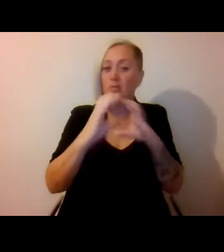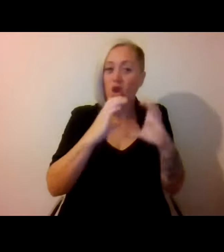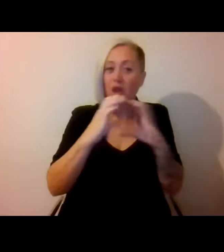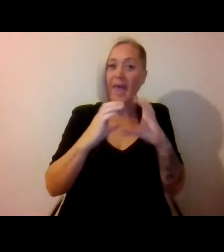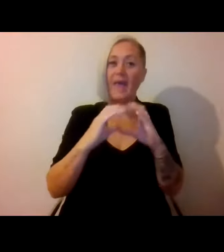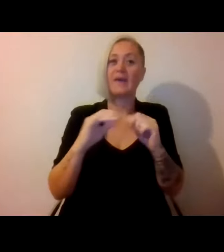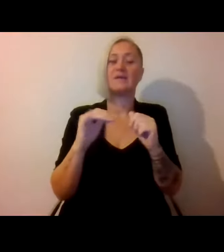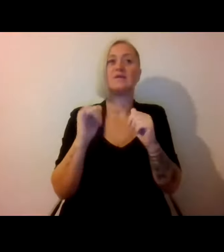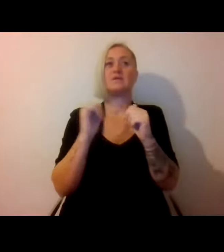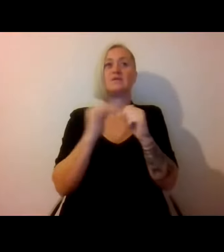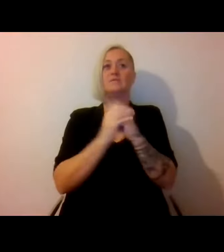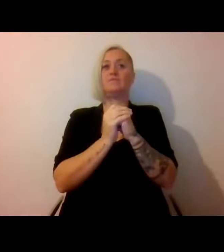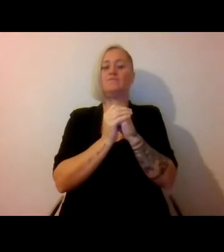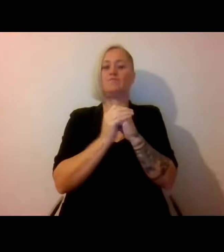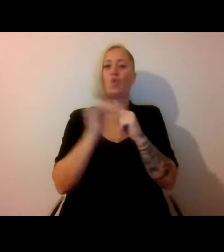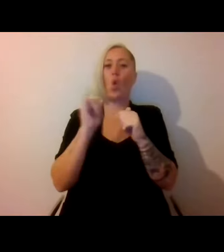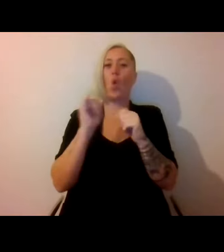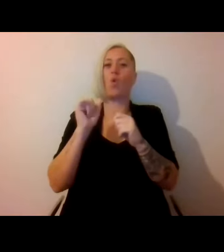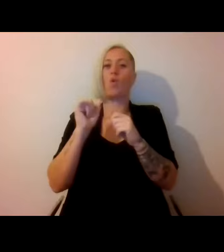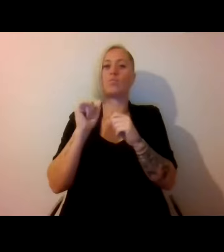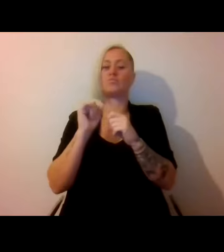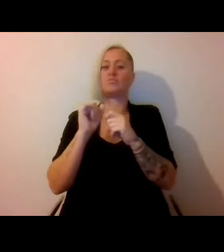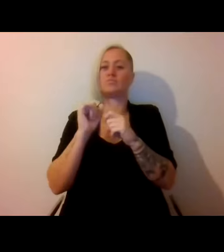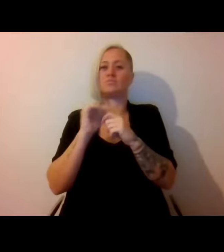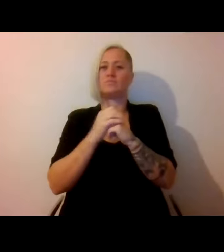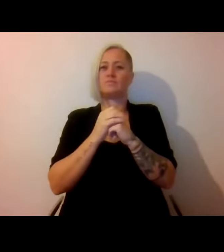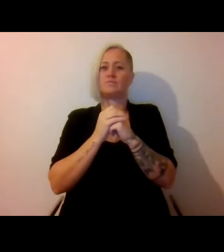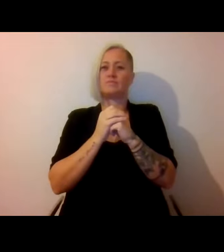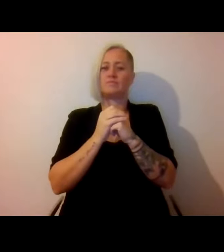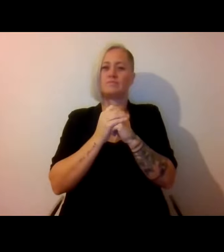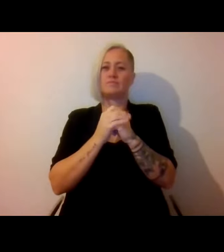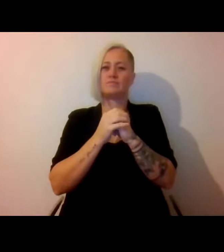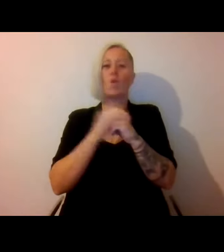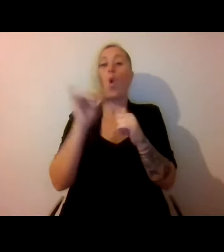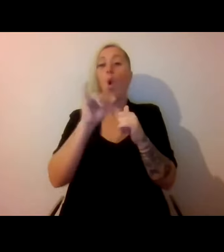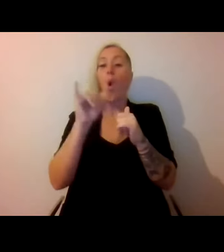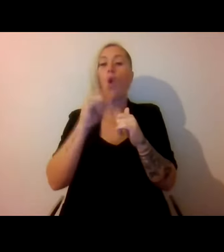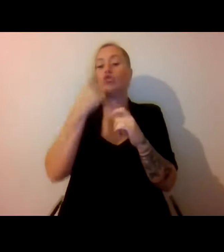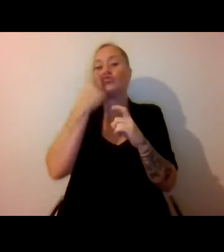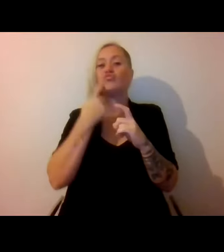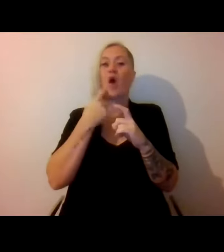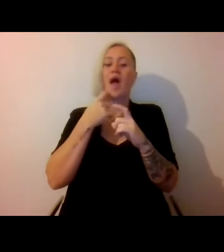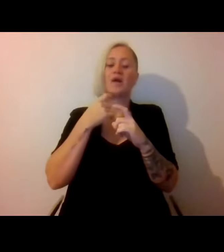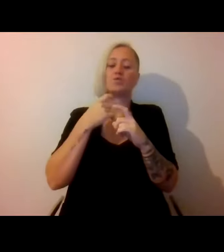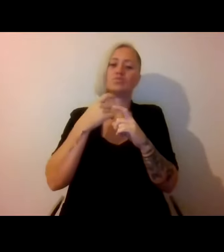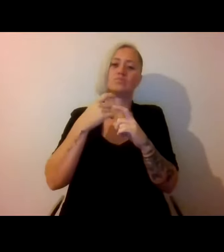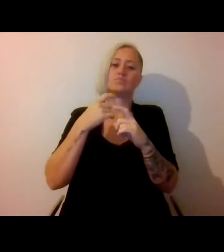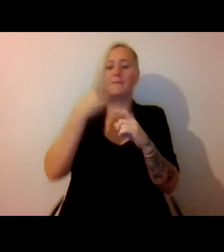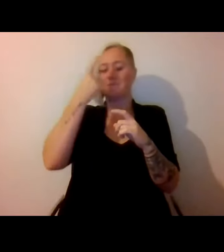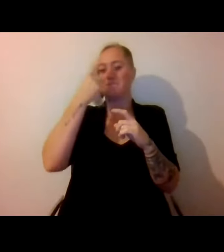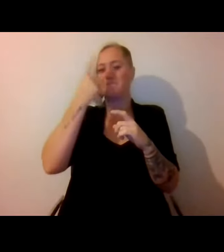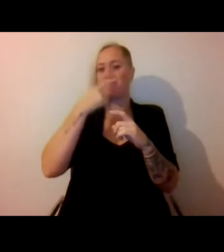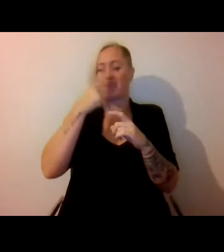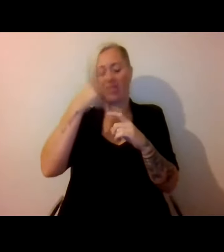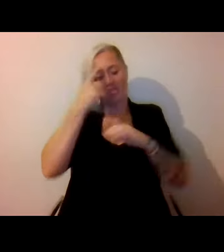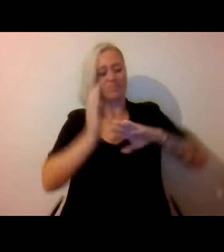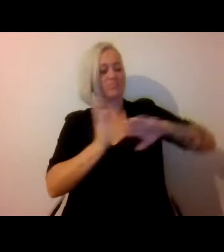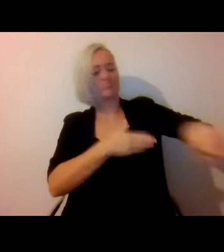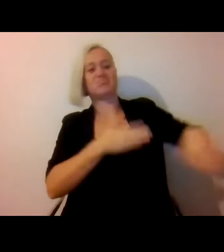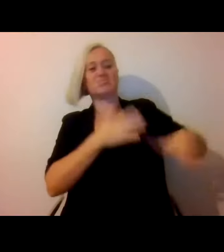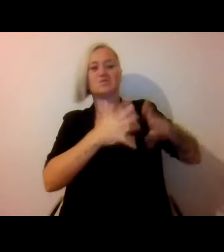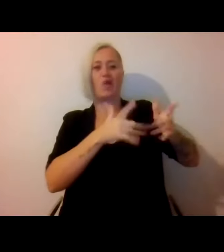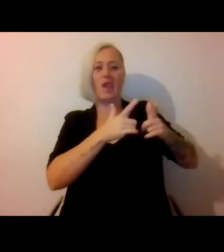hearing at the expense of healthy cognition and development. So they override the importance of sign language, which has been